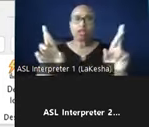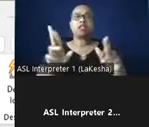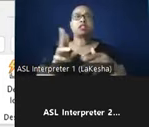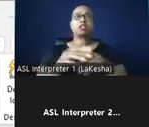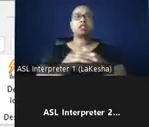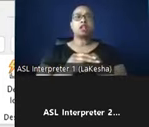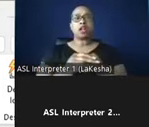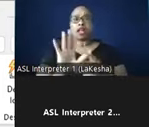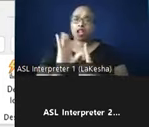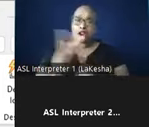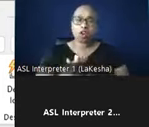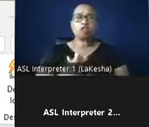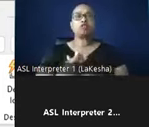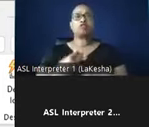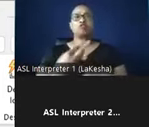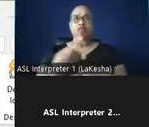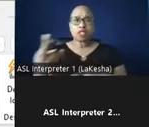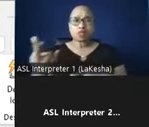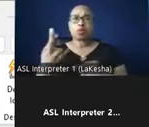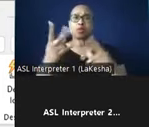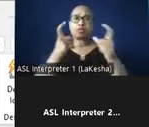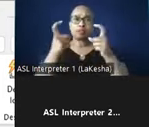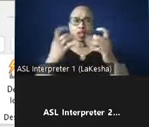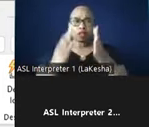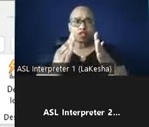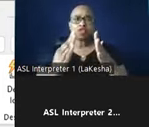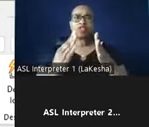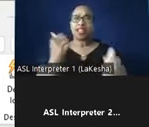resource manager, and everybody is like, yes, let's do